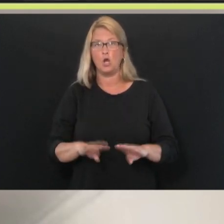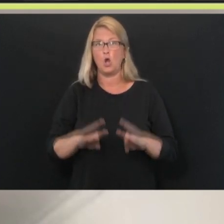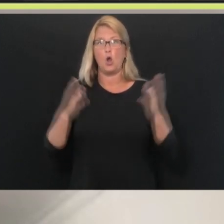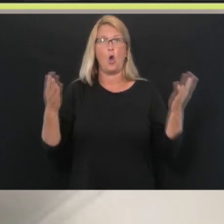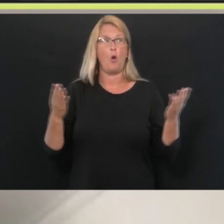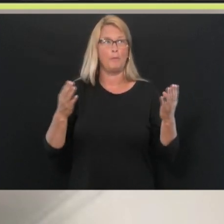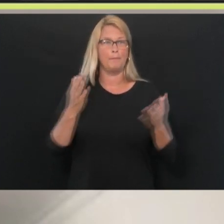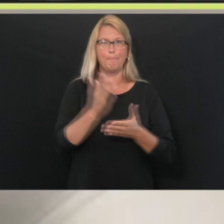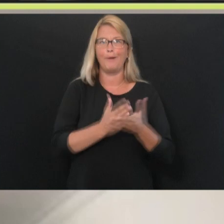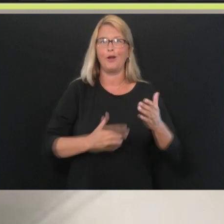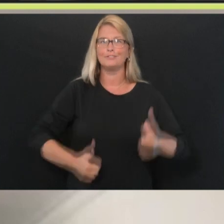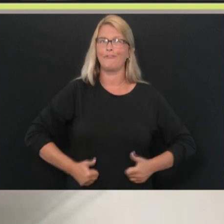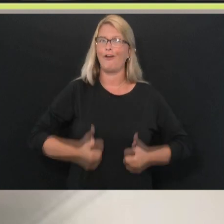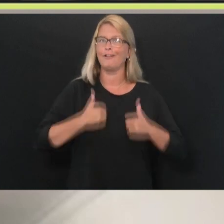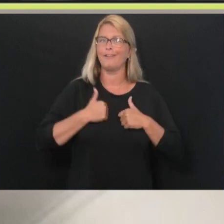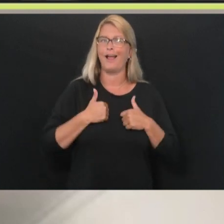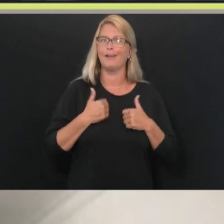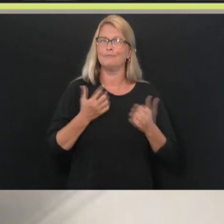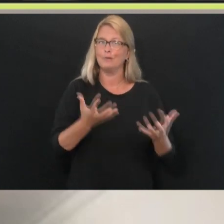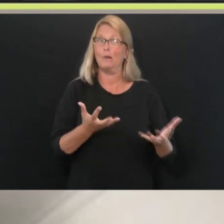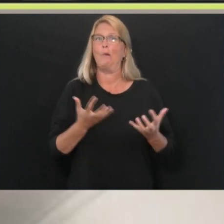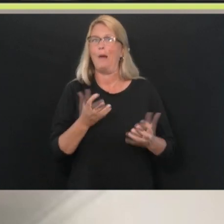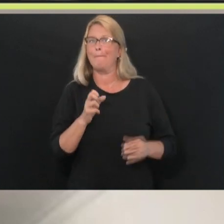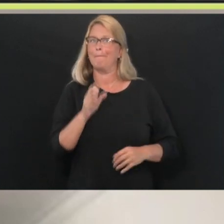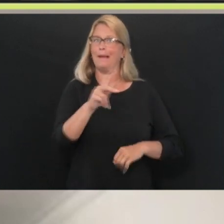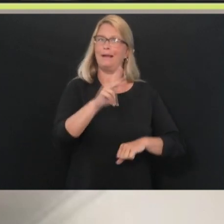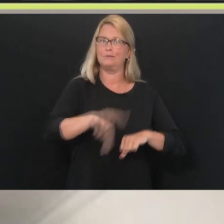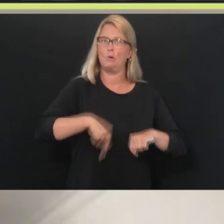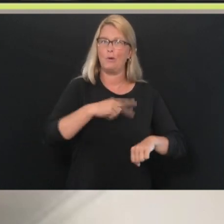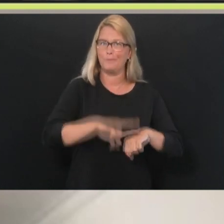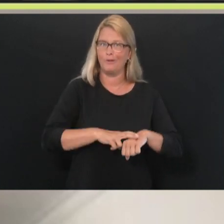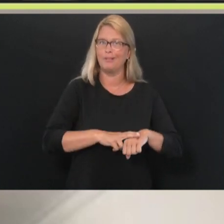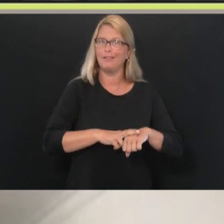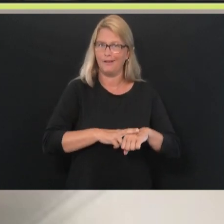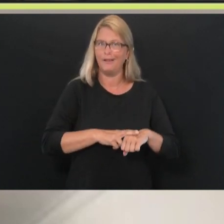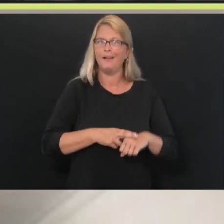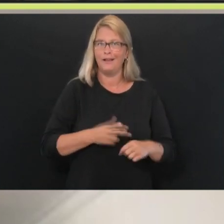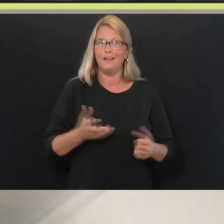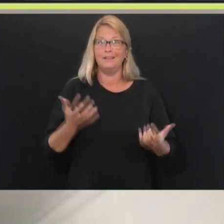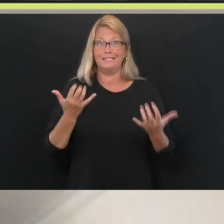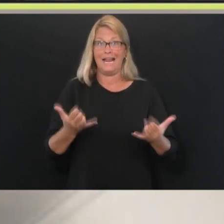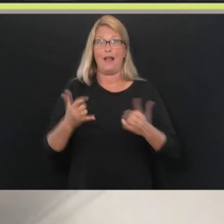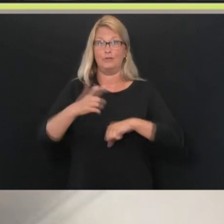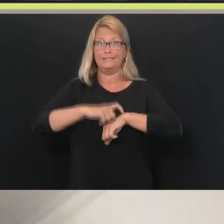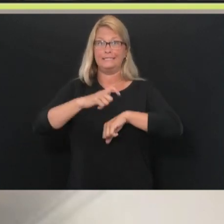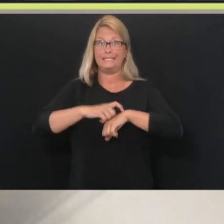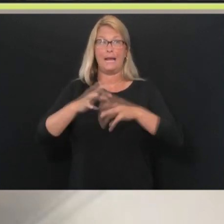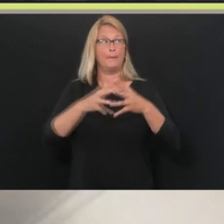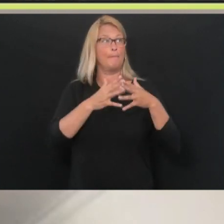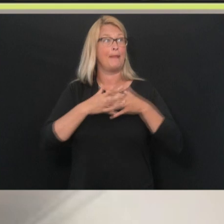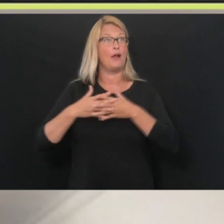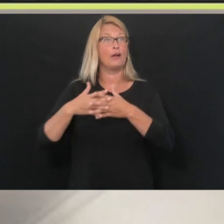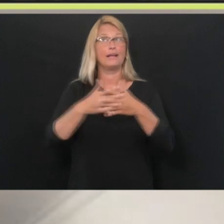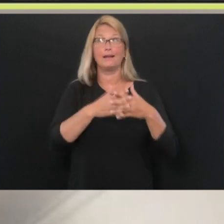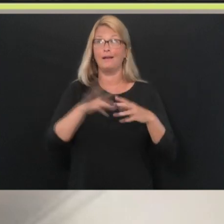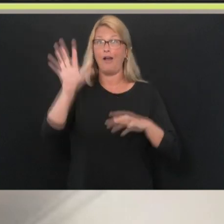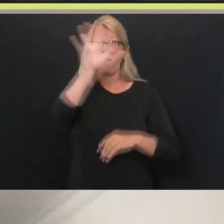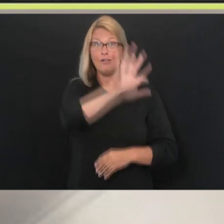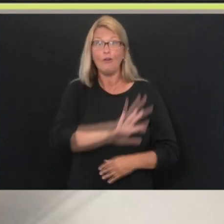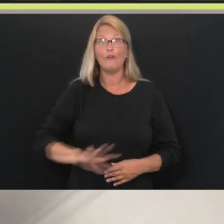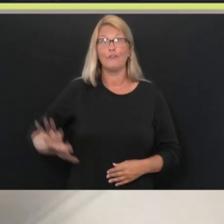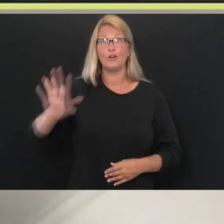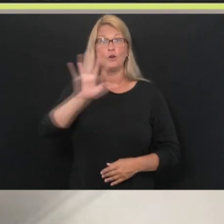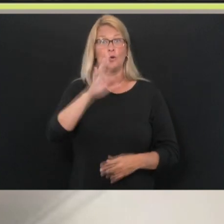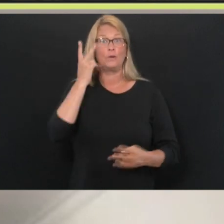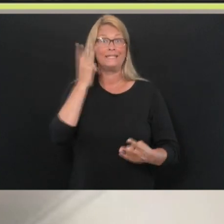of our life that we value so dearly. This is a time that in America, that even though we've seen some